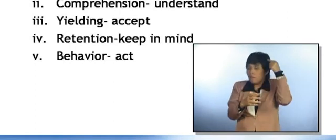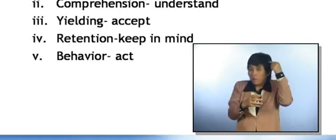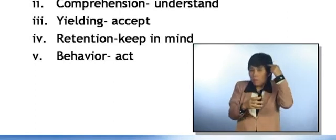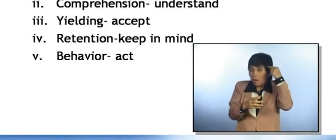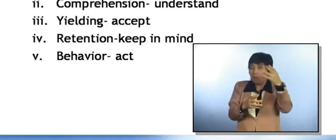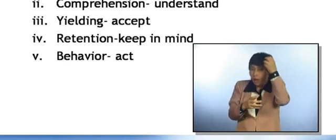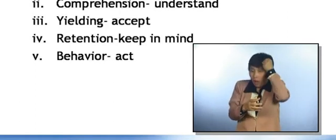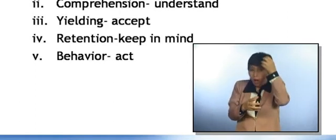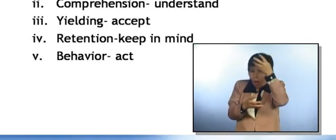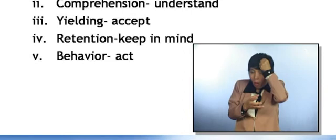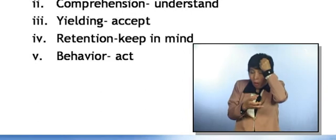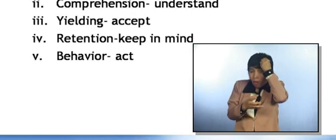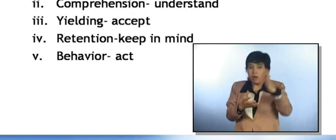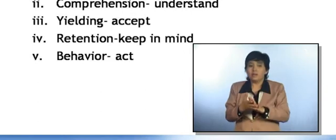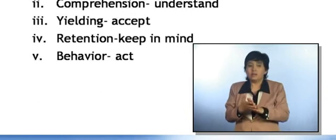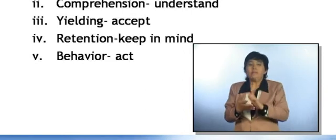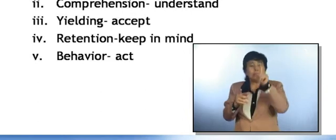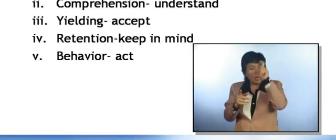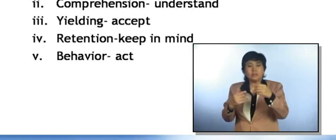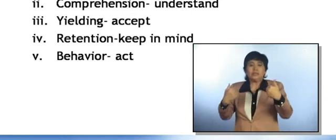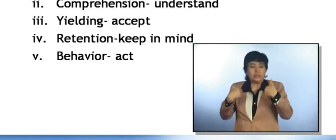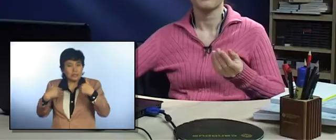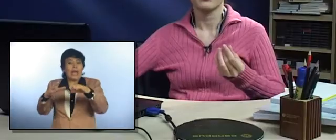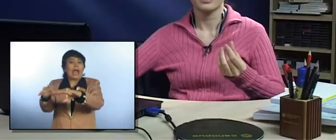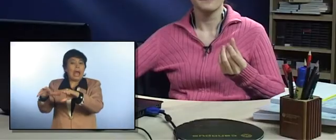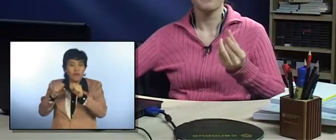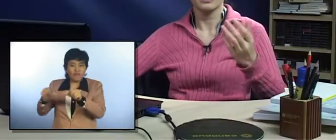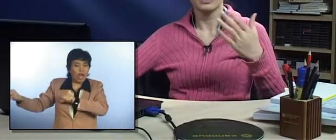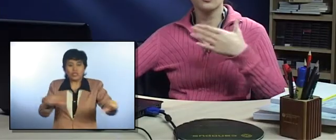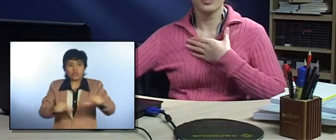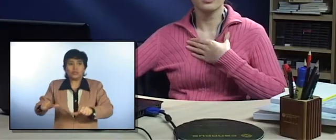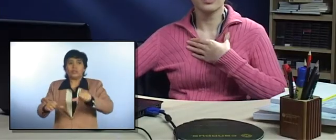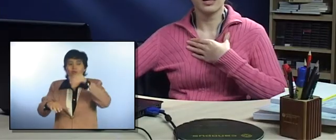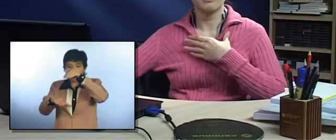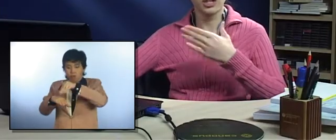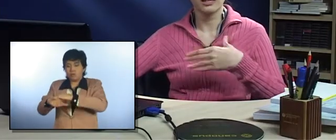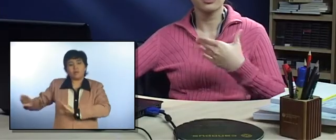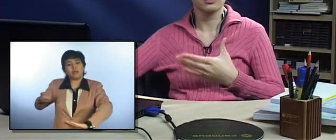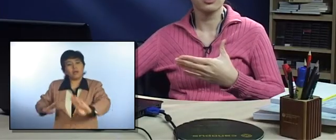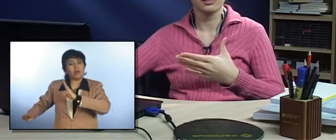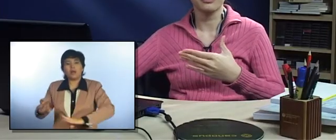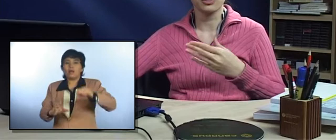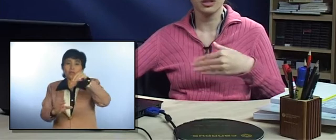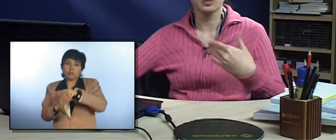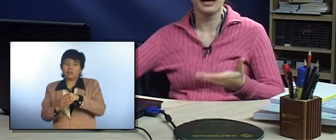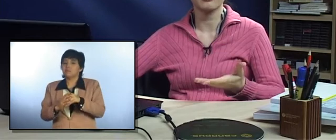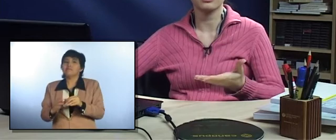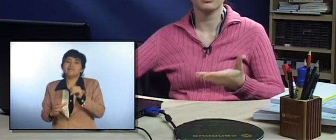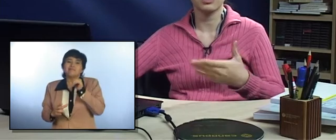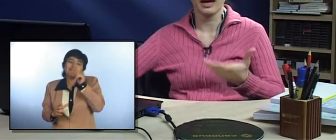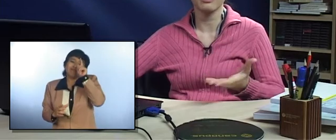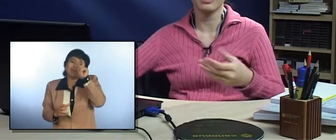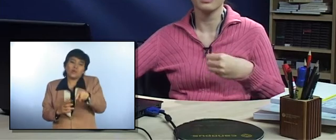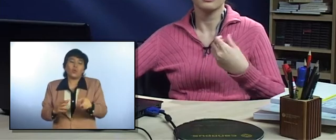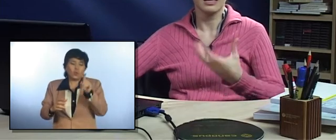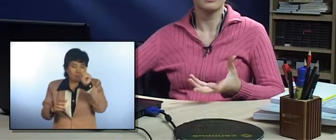we have to have action, the behavior. Yep, inward change, it's not sufficient. We have